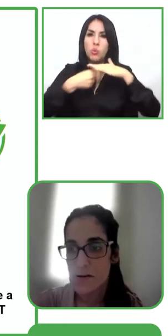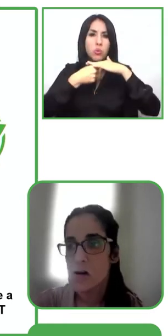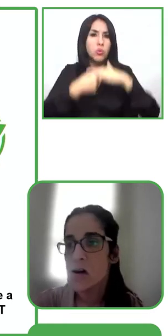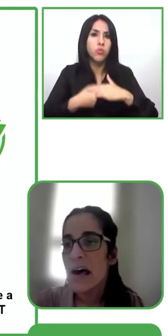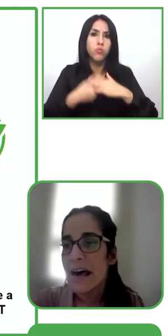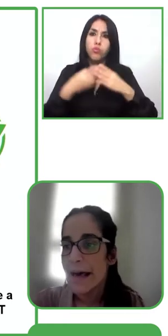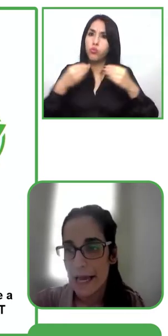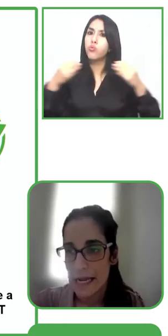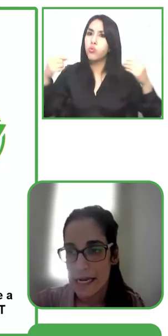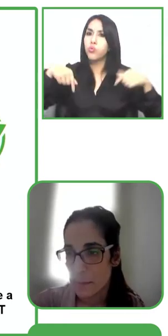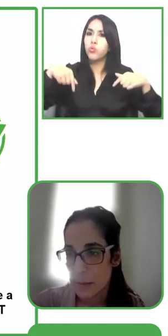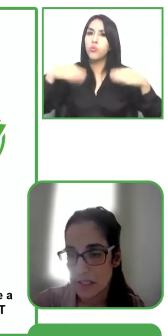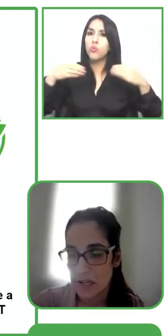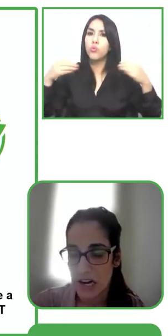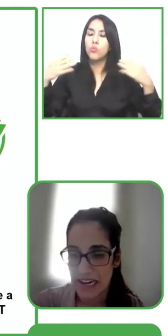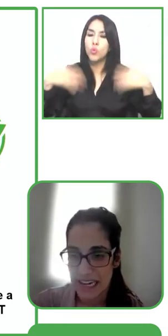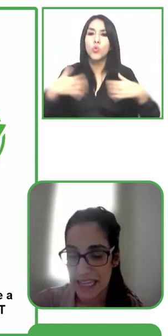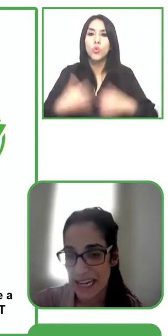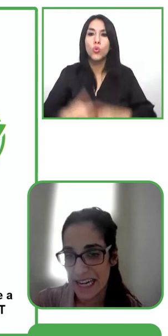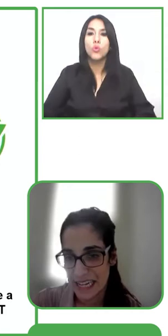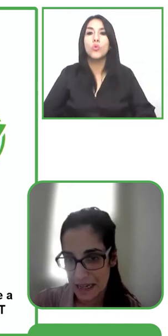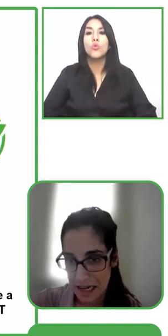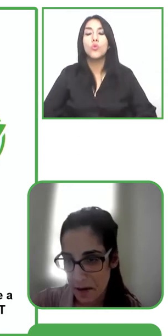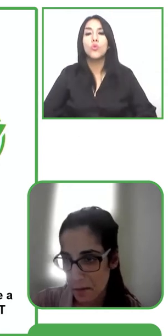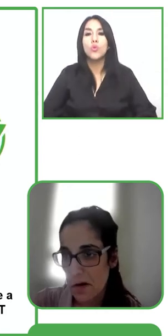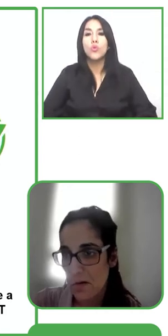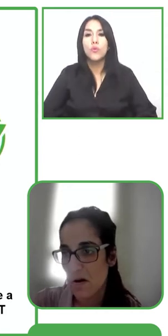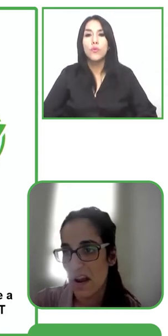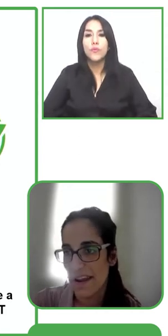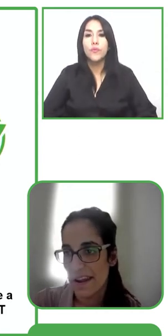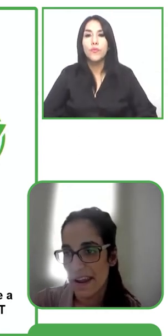towards people with disabilities.